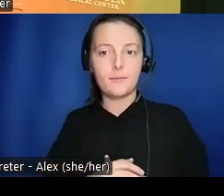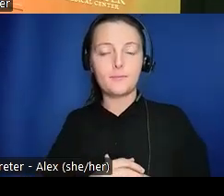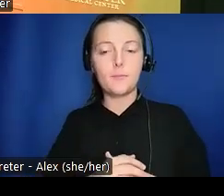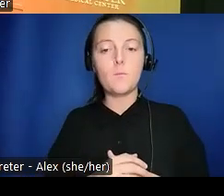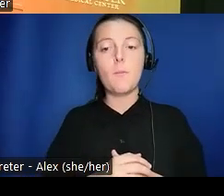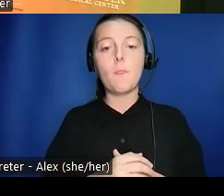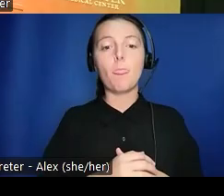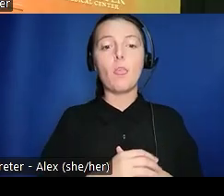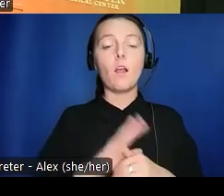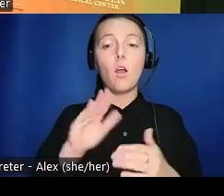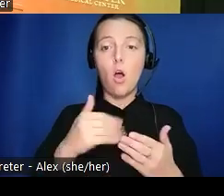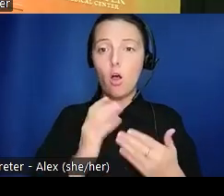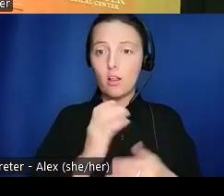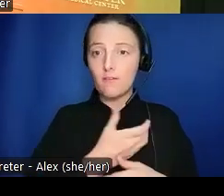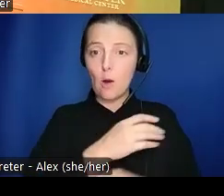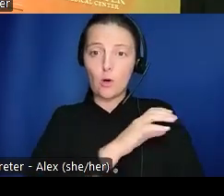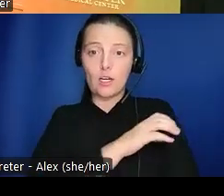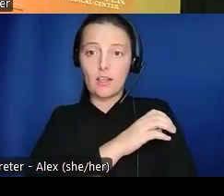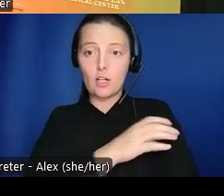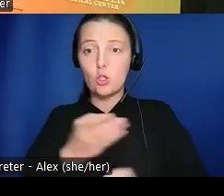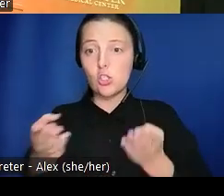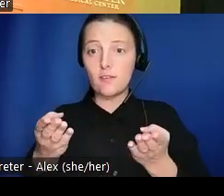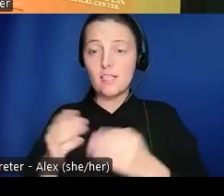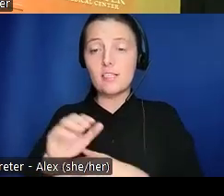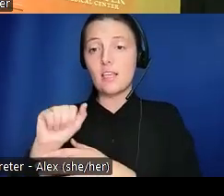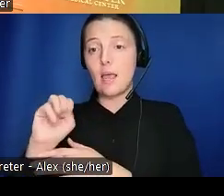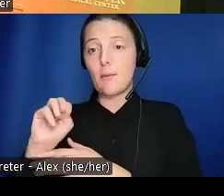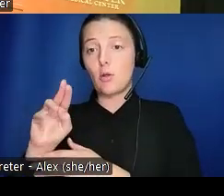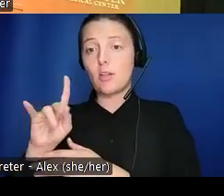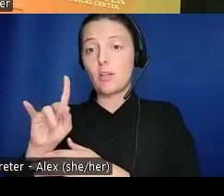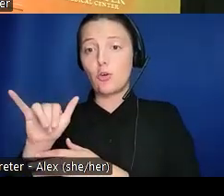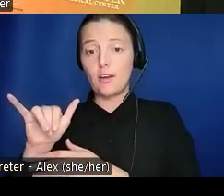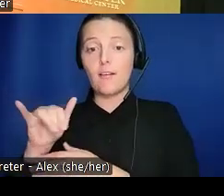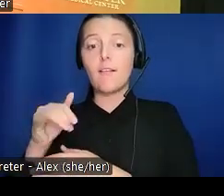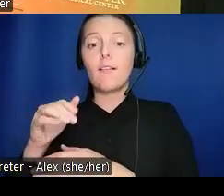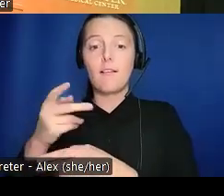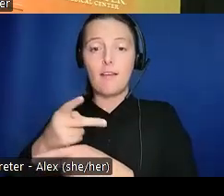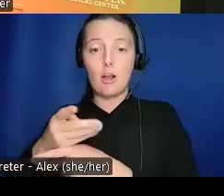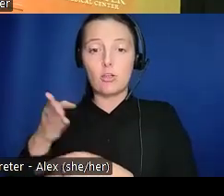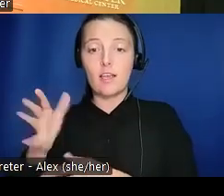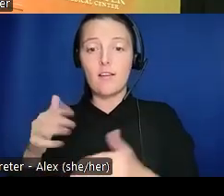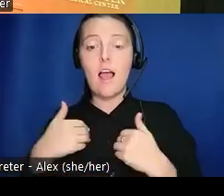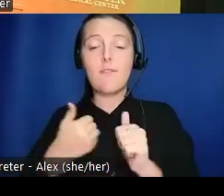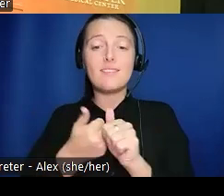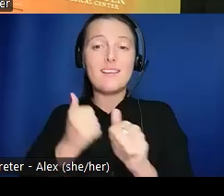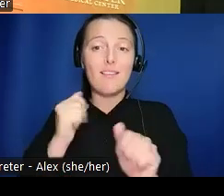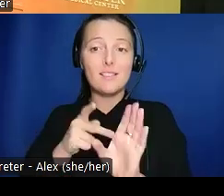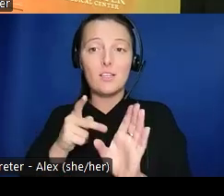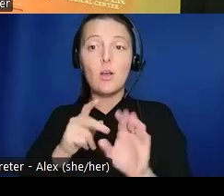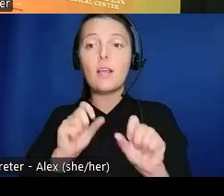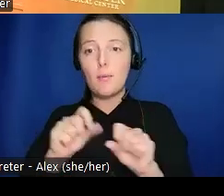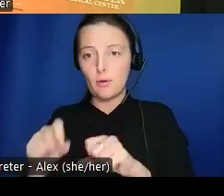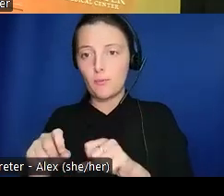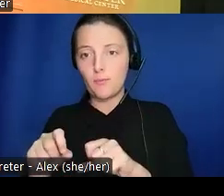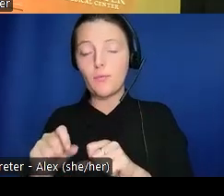our clinical services, ambulatory care side, have a telepsychiatry capability. Having said